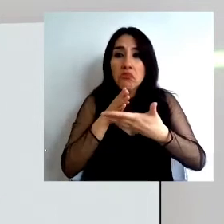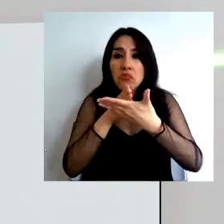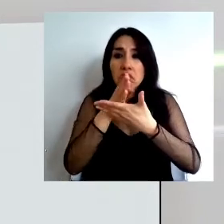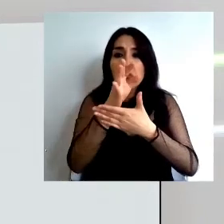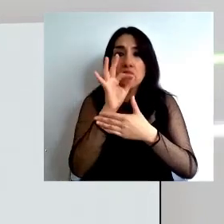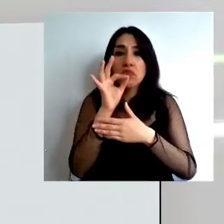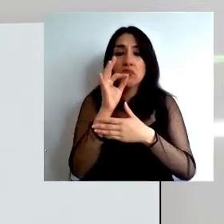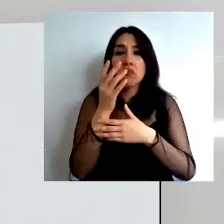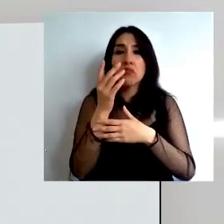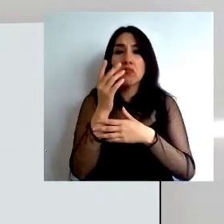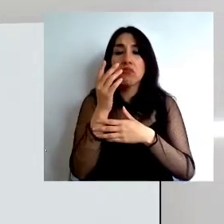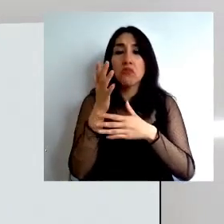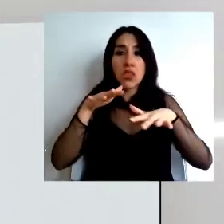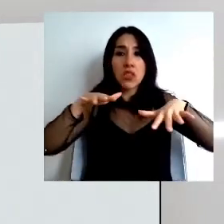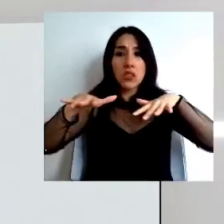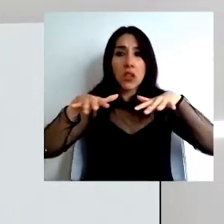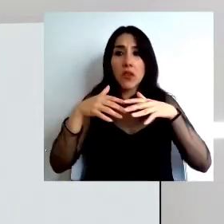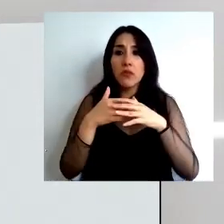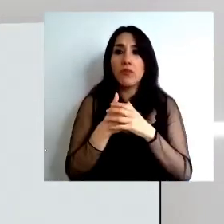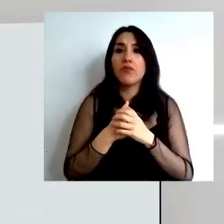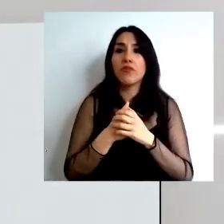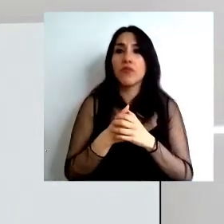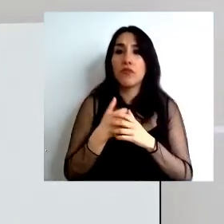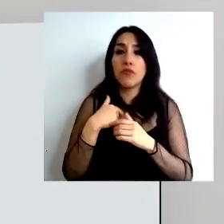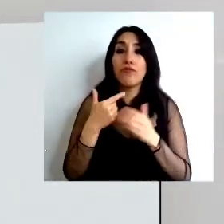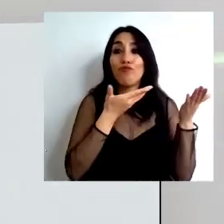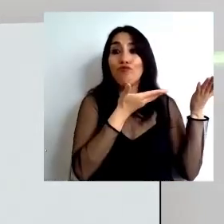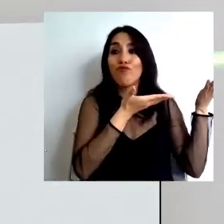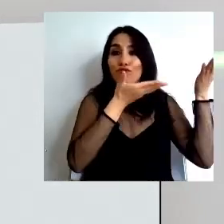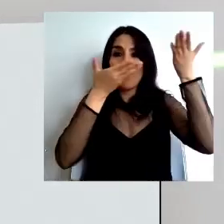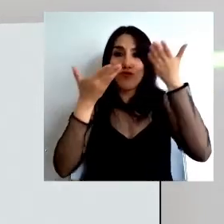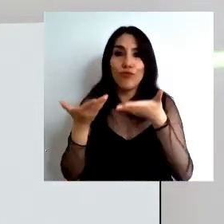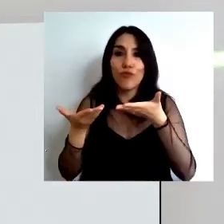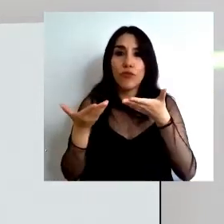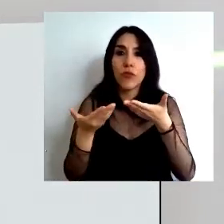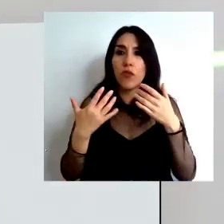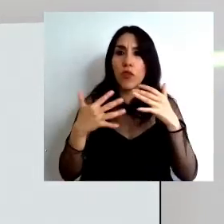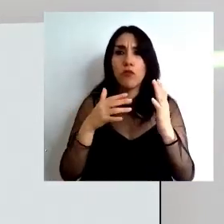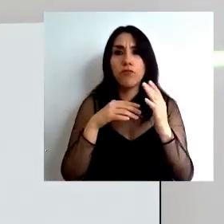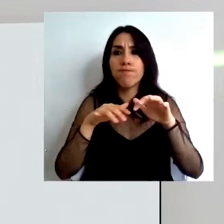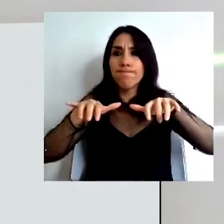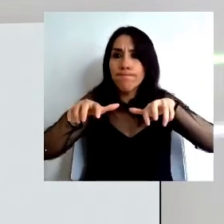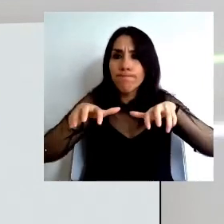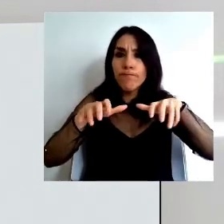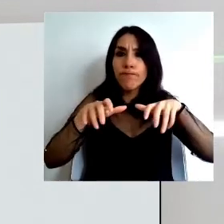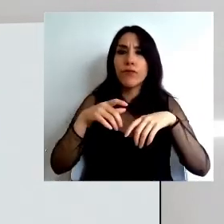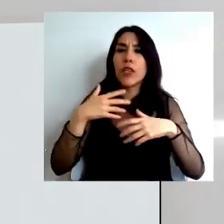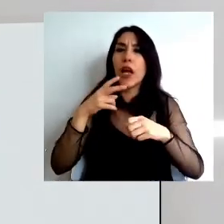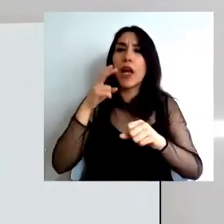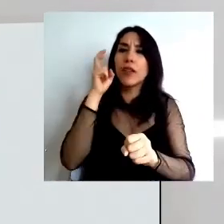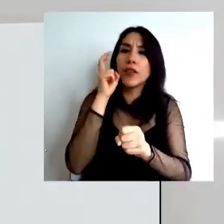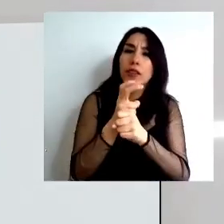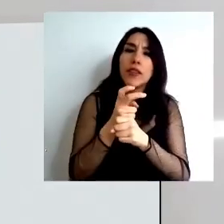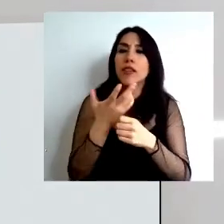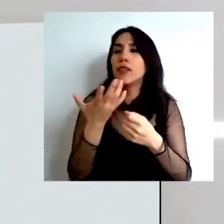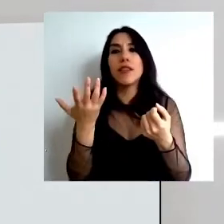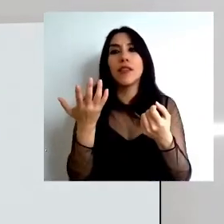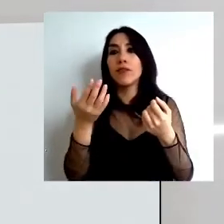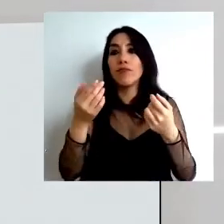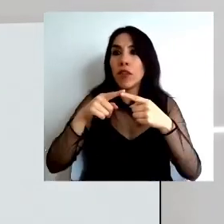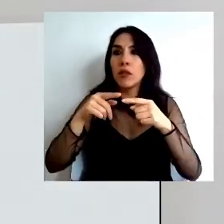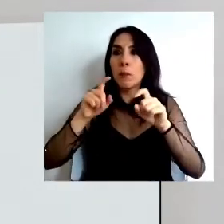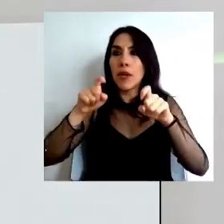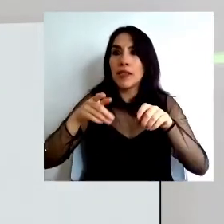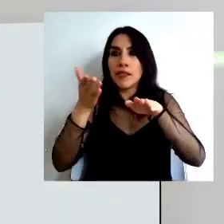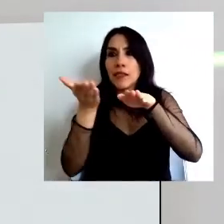example, from a bank or from an insurance company or from a governmental organization. And we